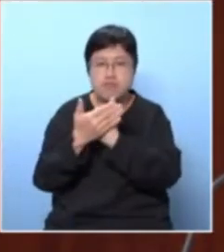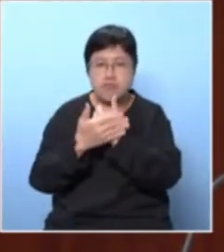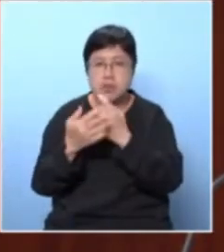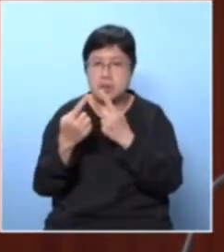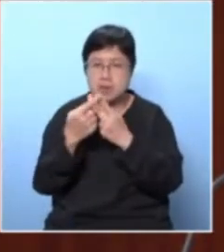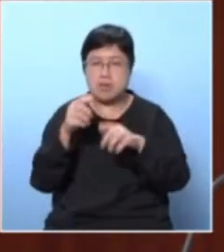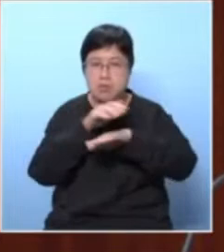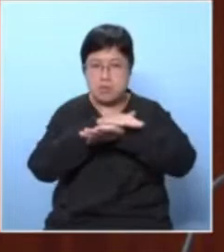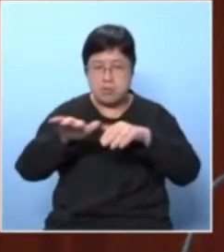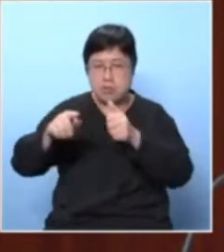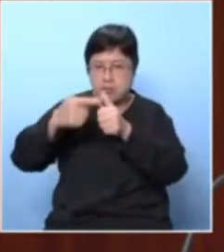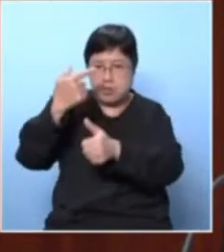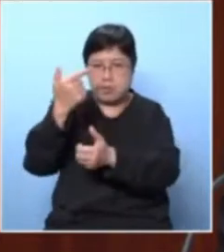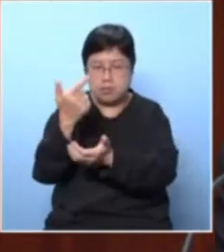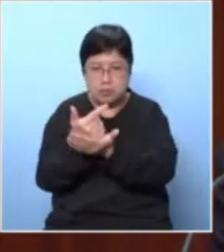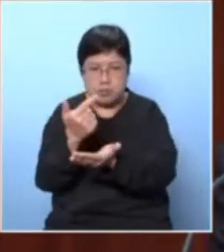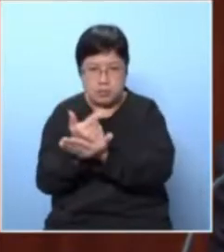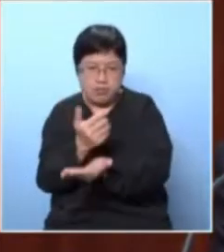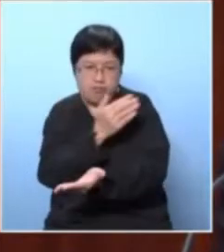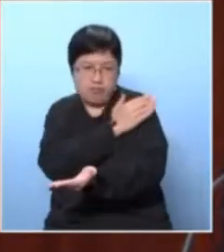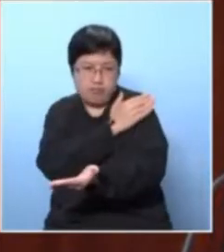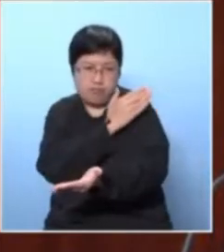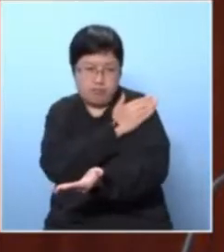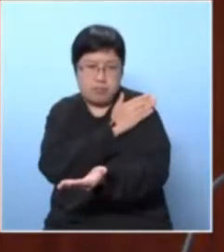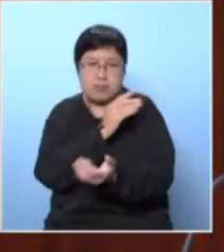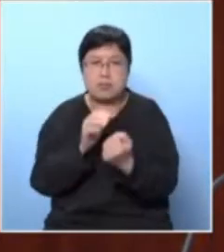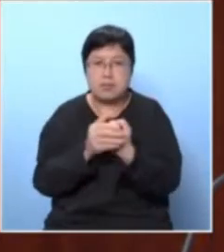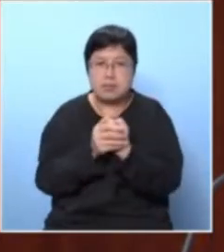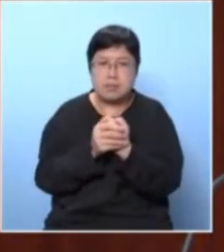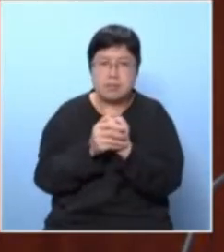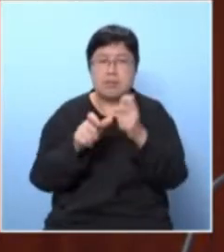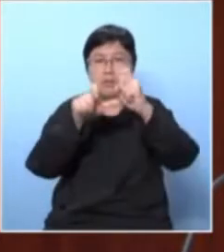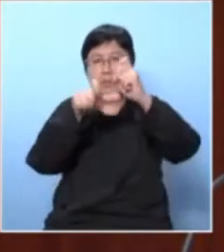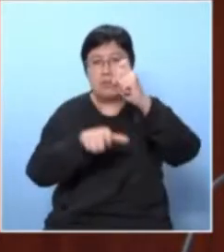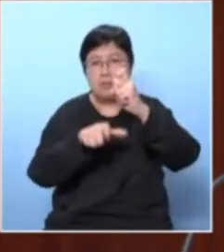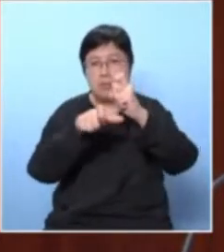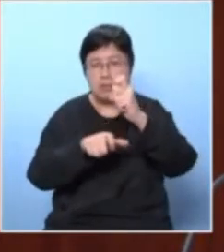with protecting people's safety as our priority.